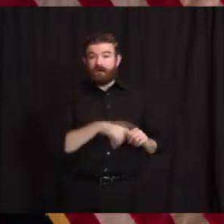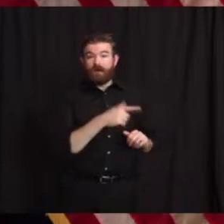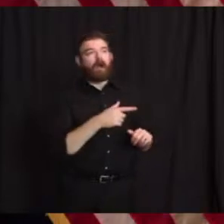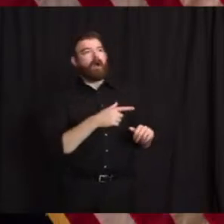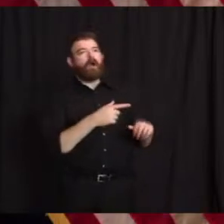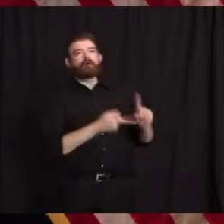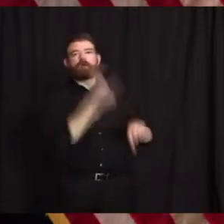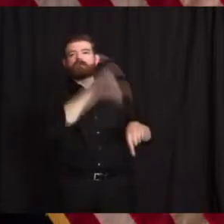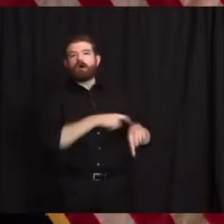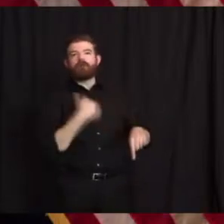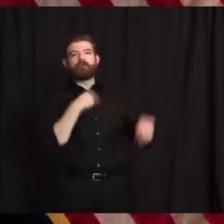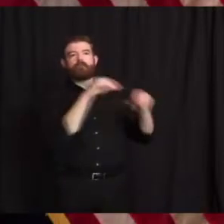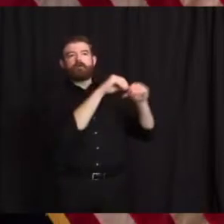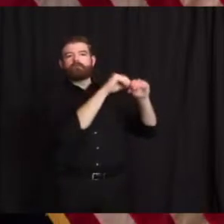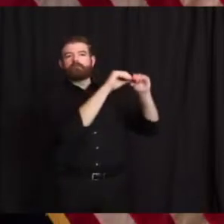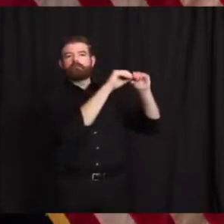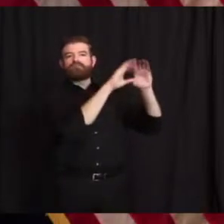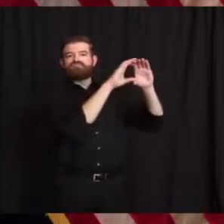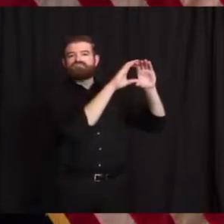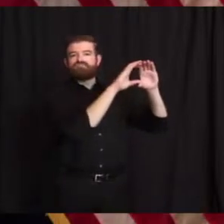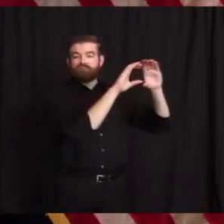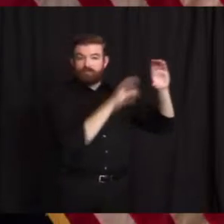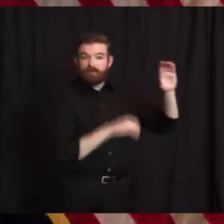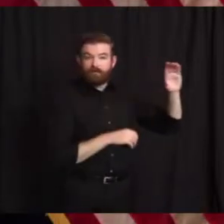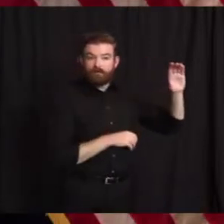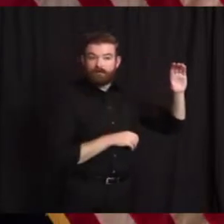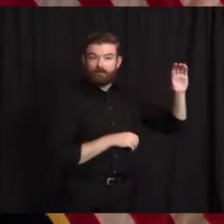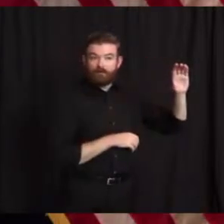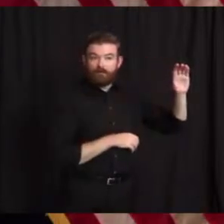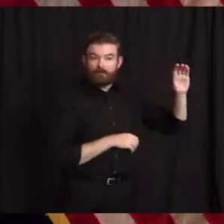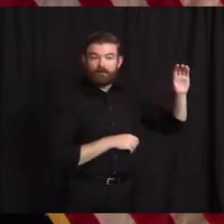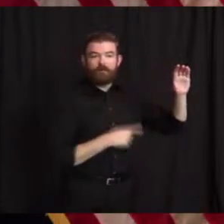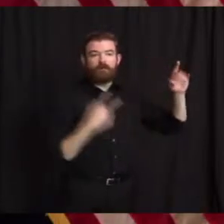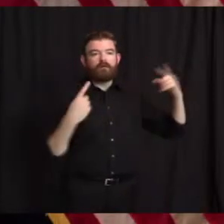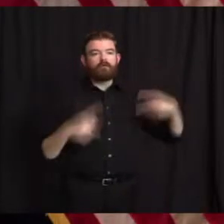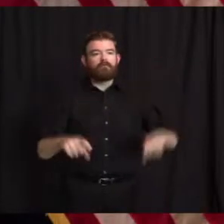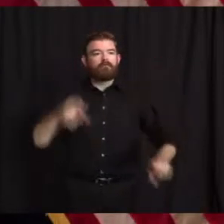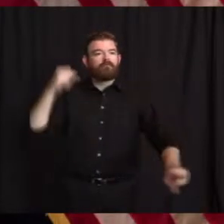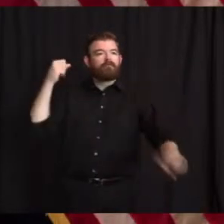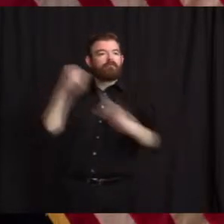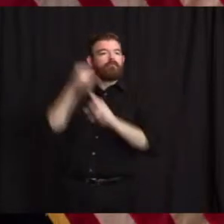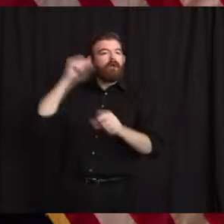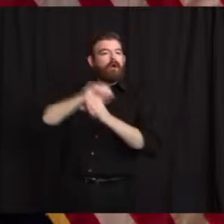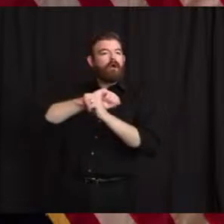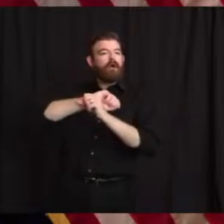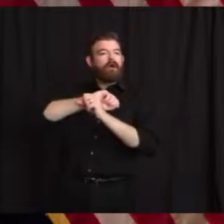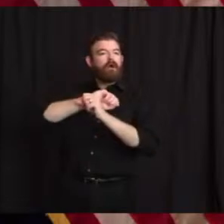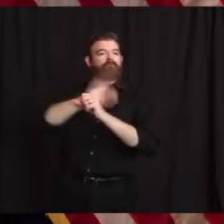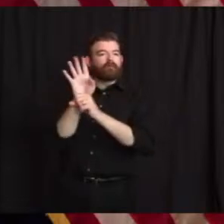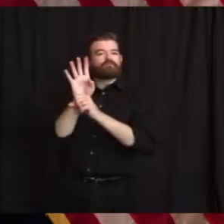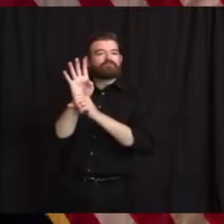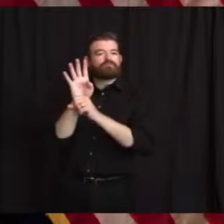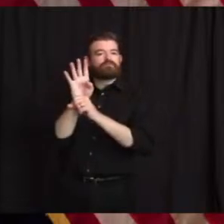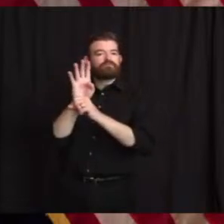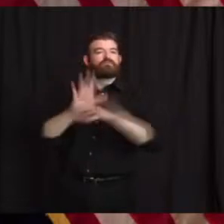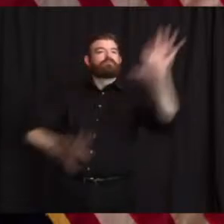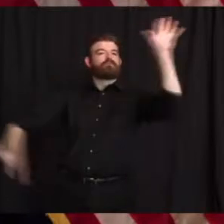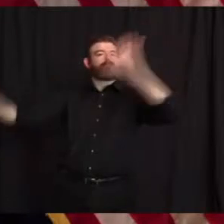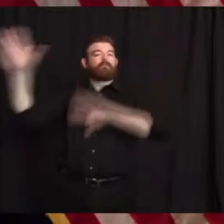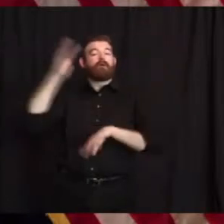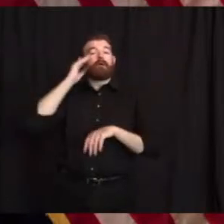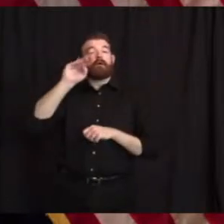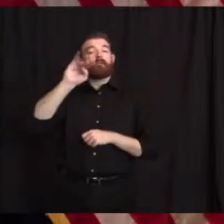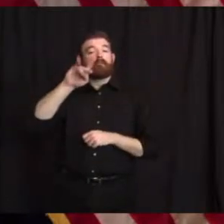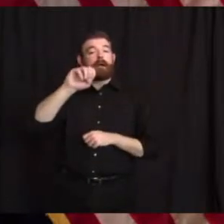from both a health perspective and now and clearly as an economic perspective. And so look at the